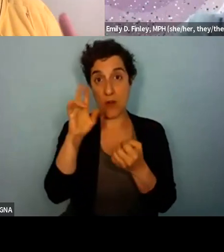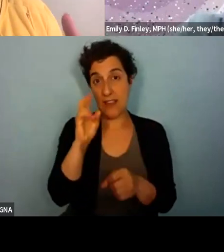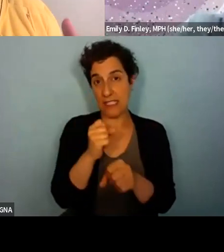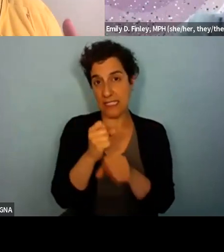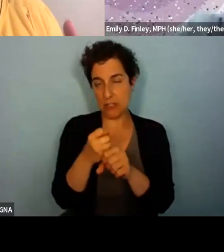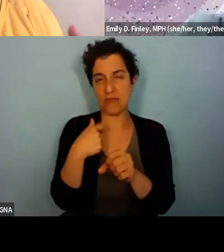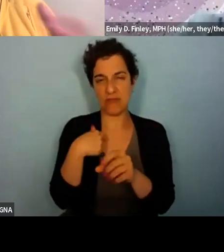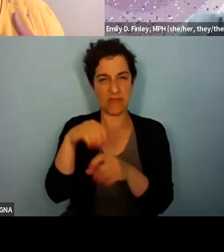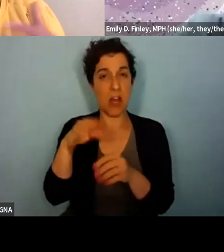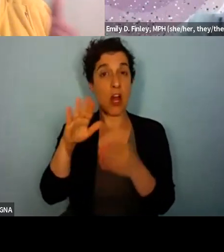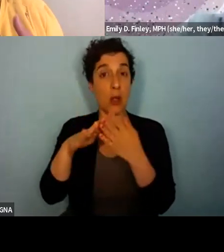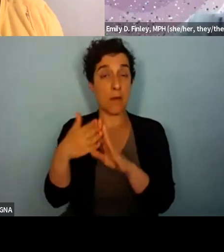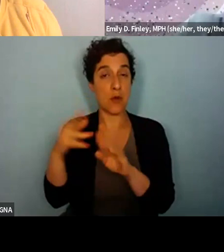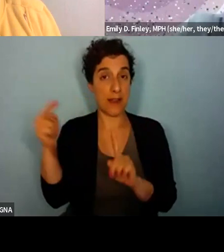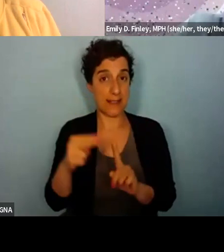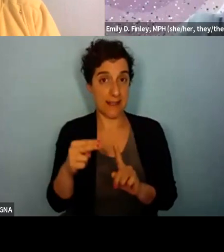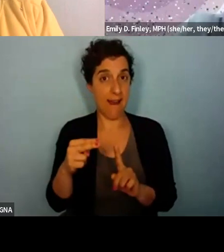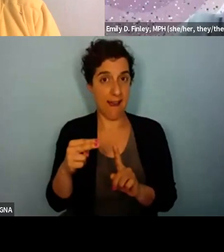the community side